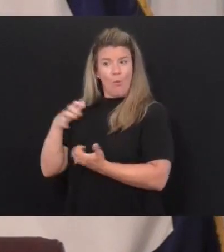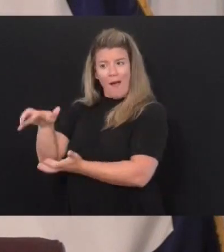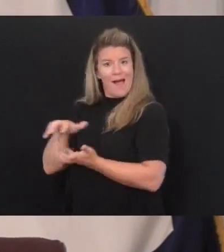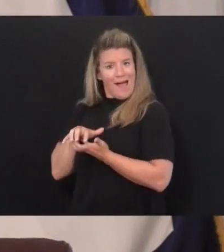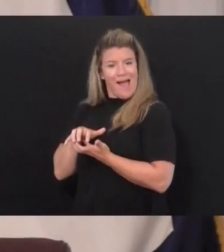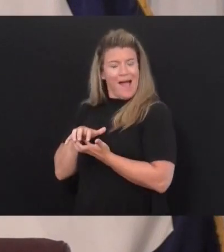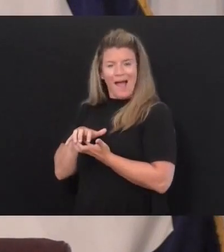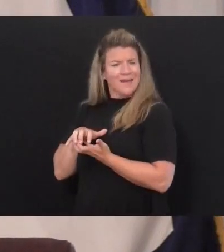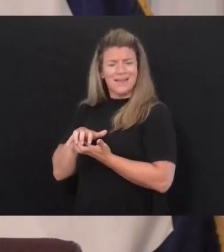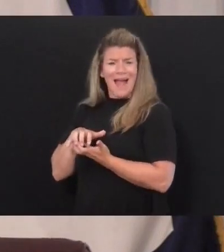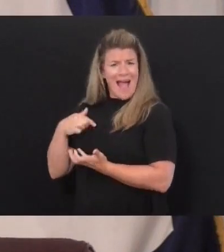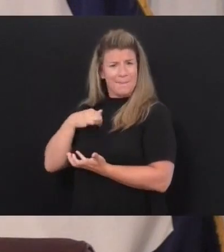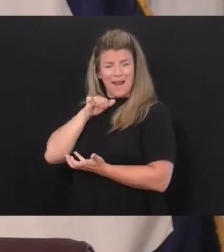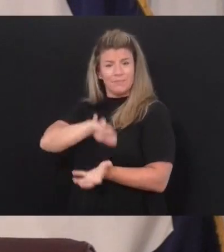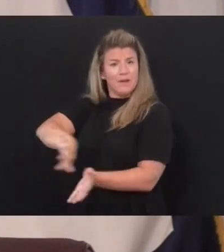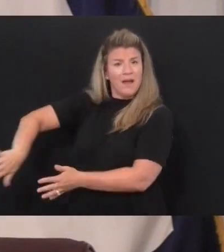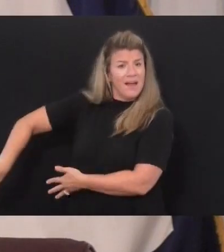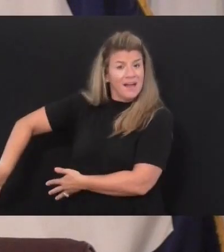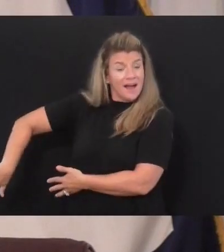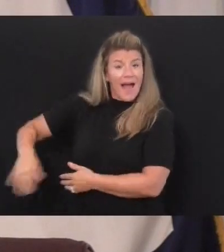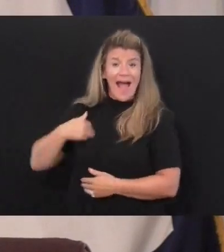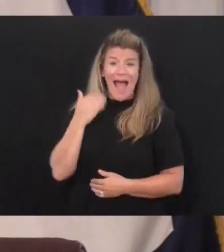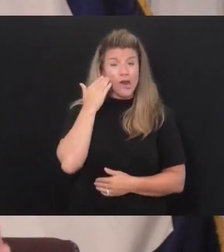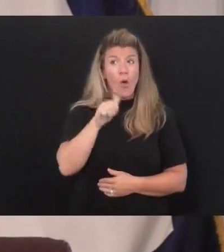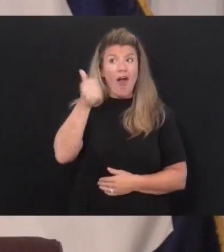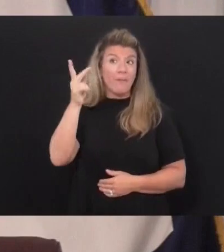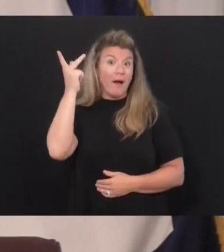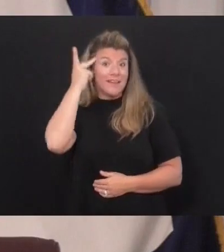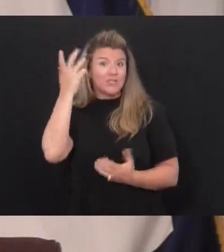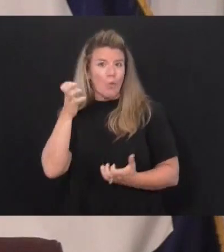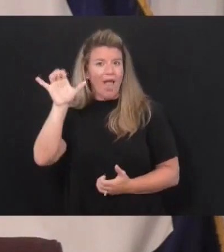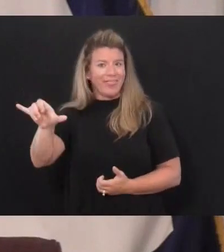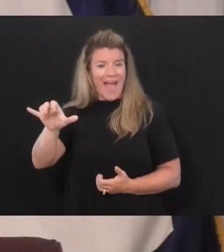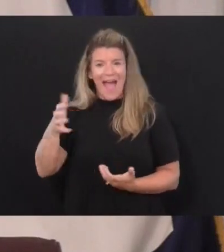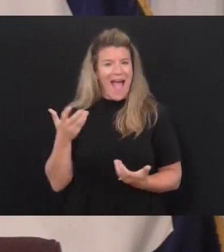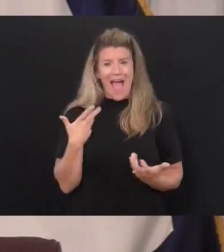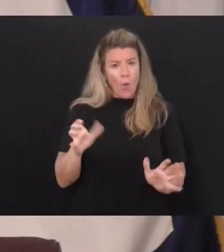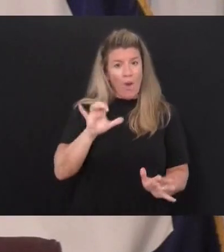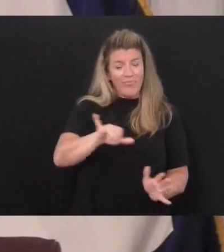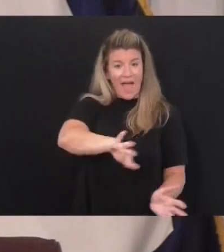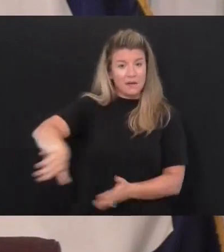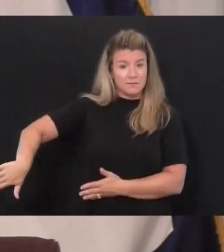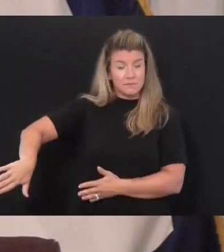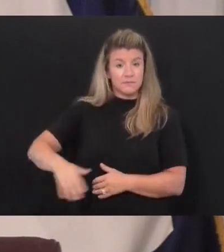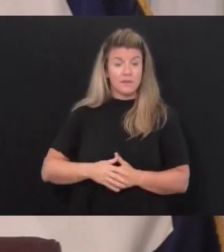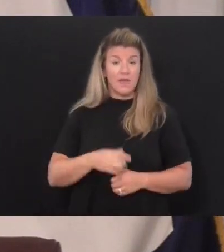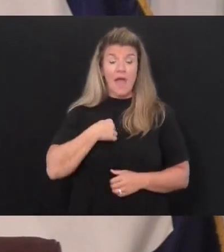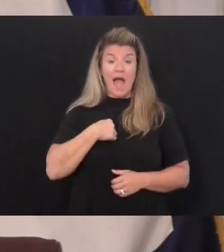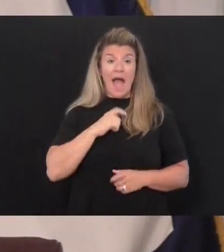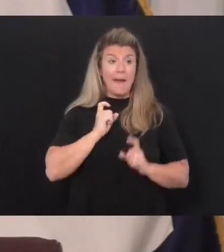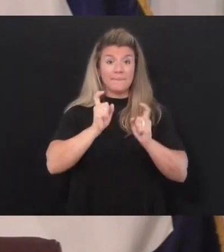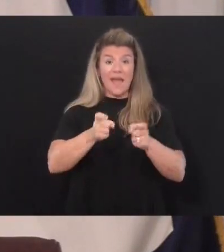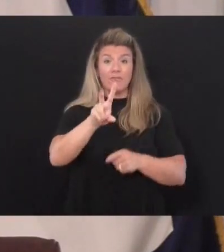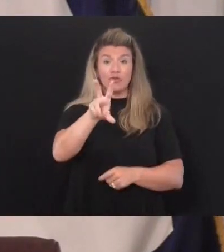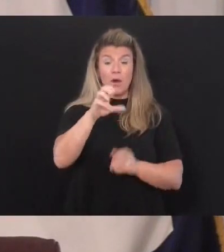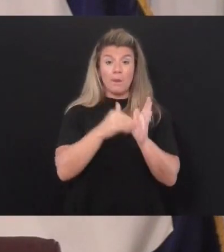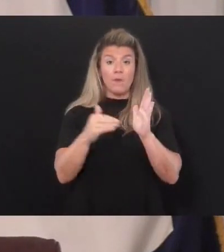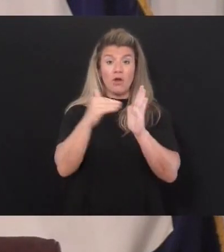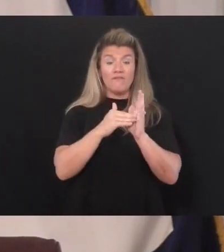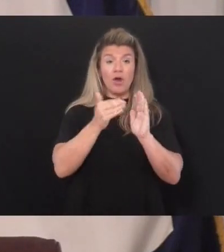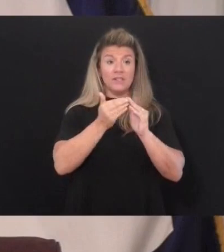So we have put a particular emphasis on health of force and testing and PPE use in our